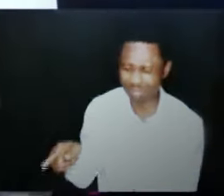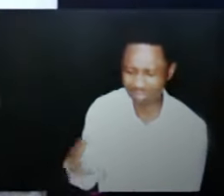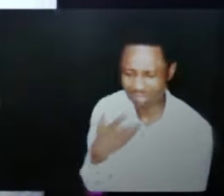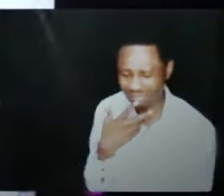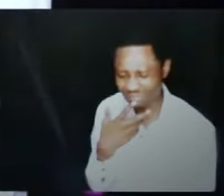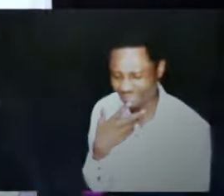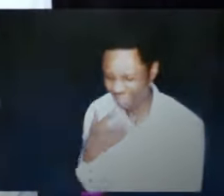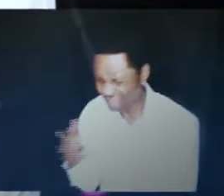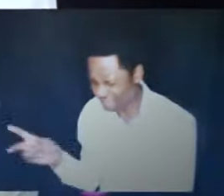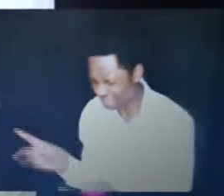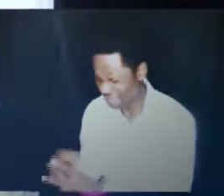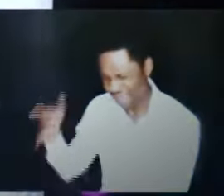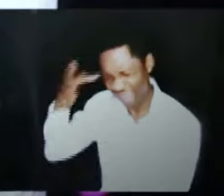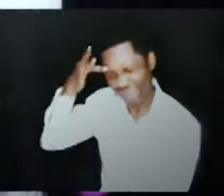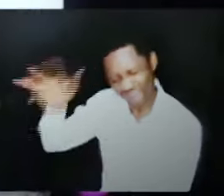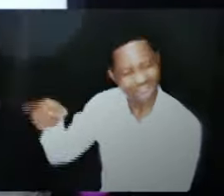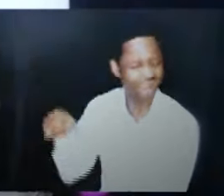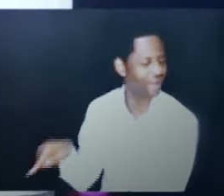so smart.